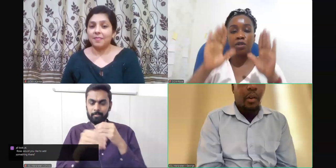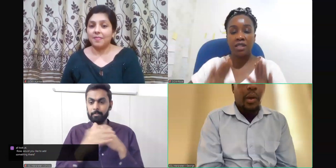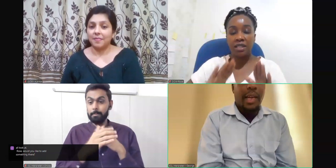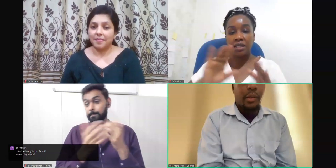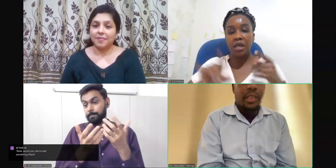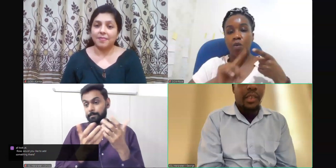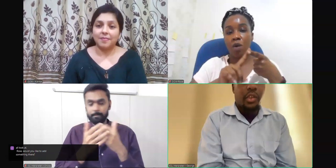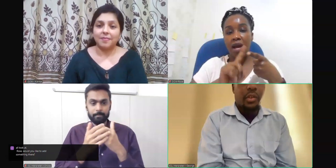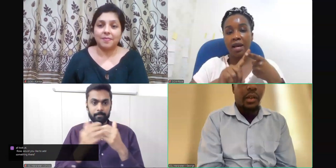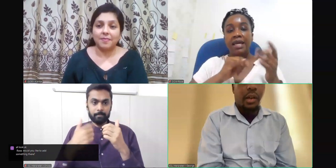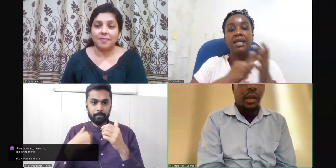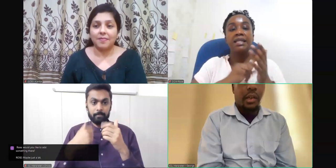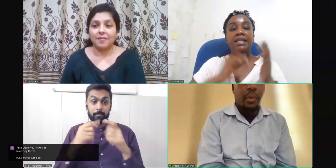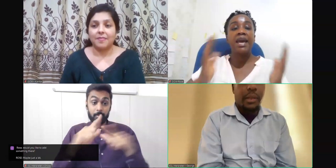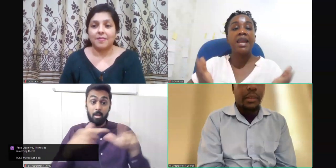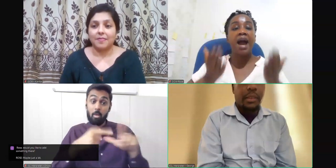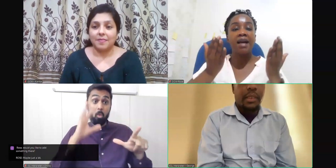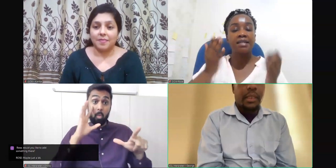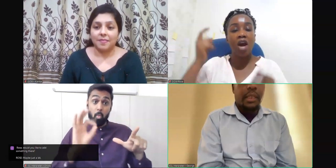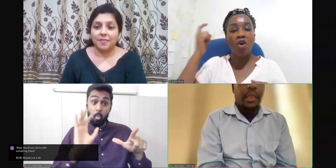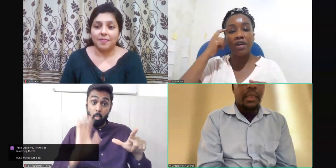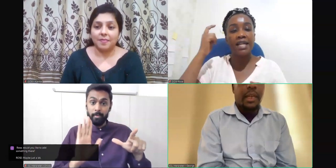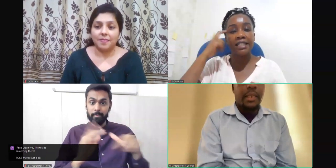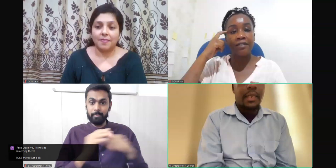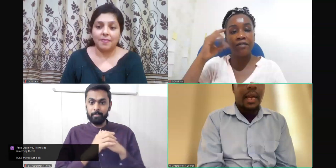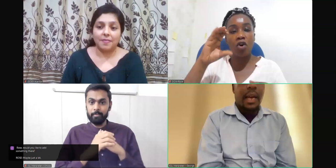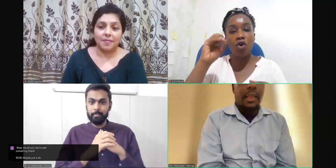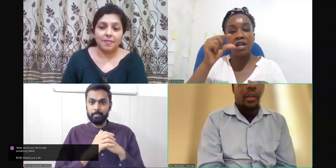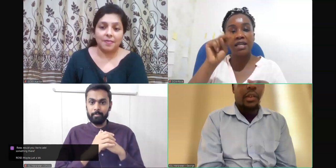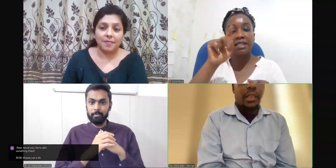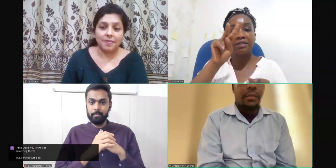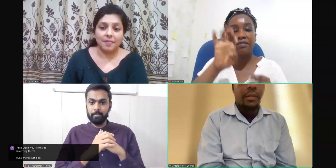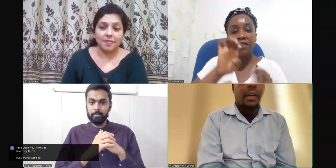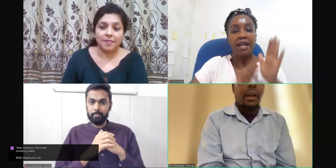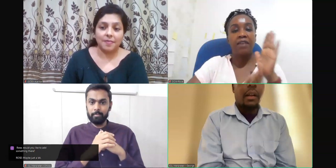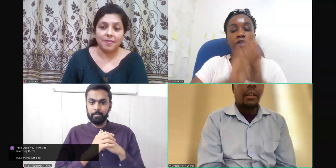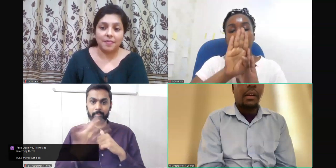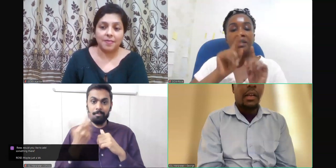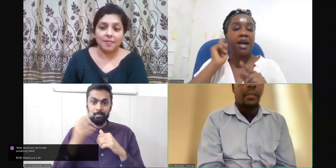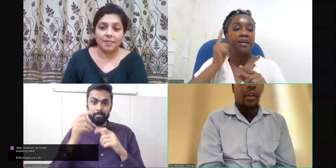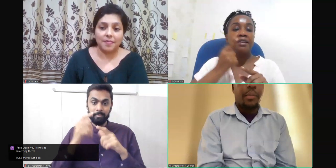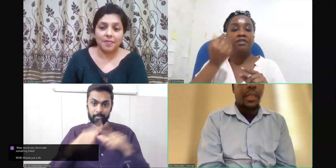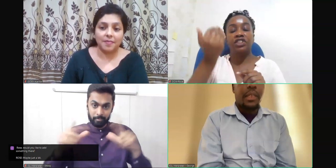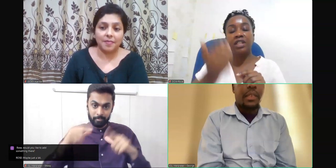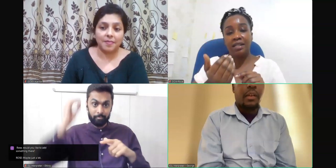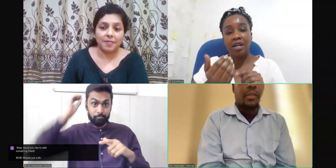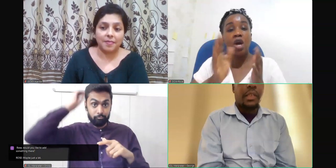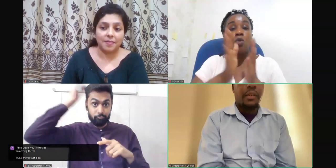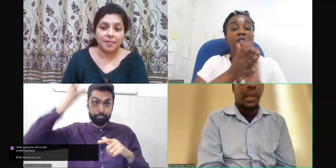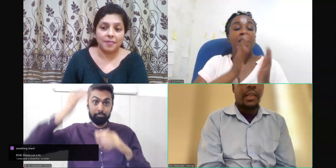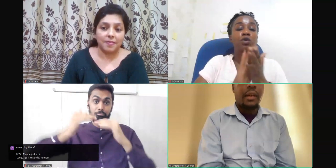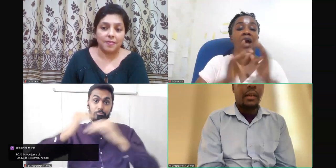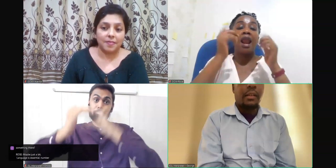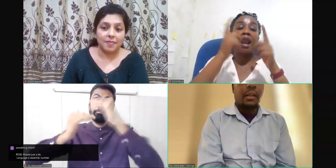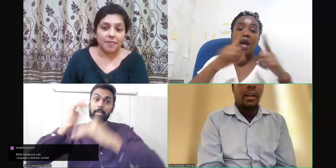On why language is essential. Number one, it enhances the cognitive development of the